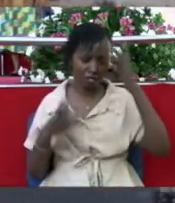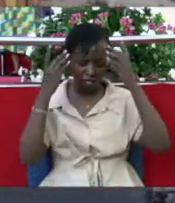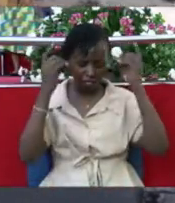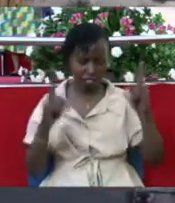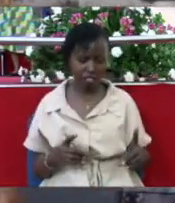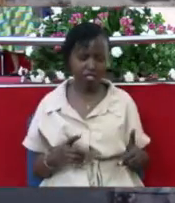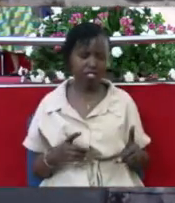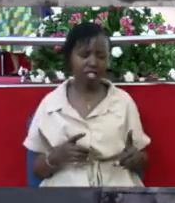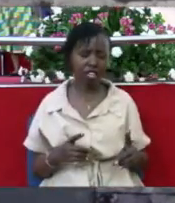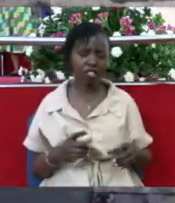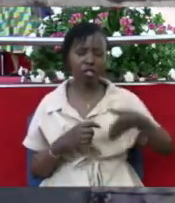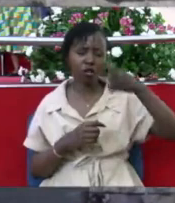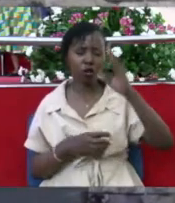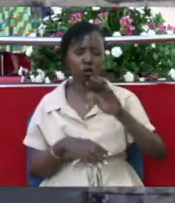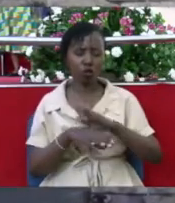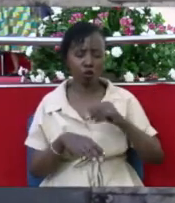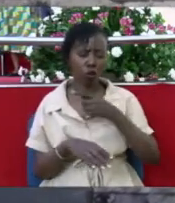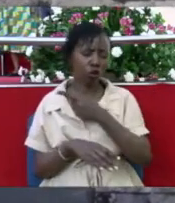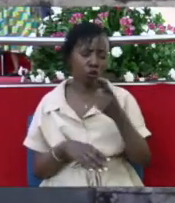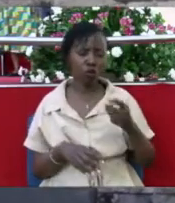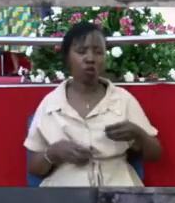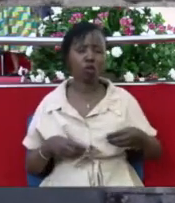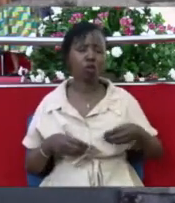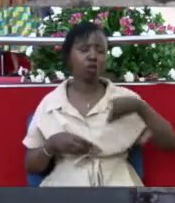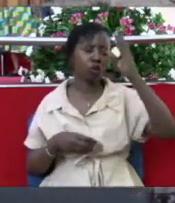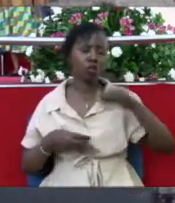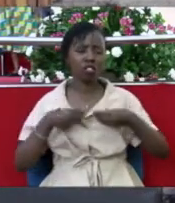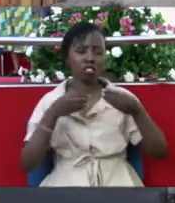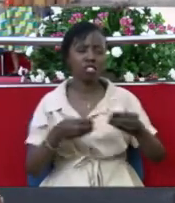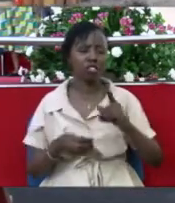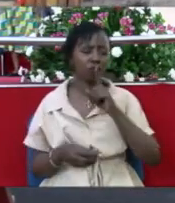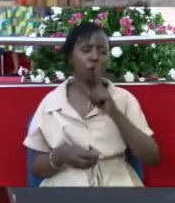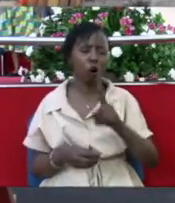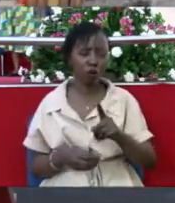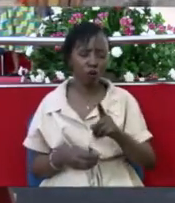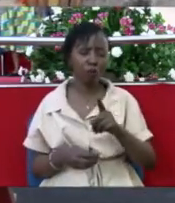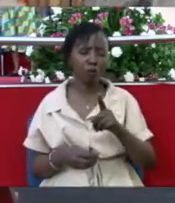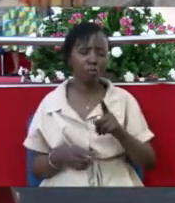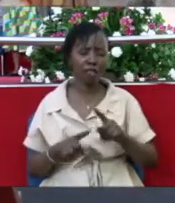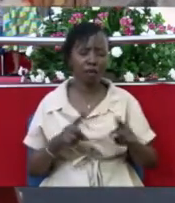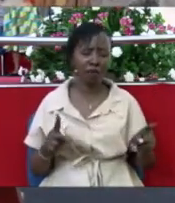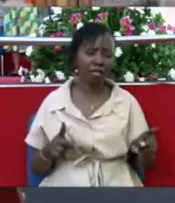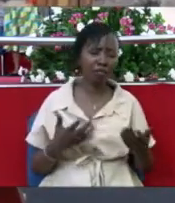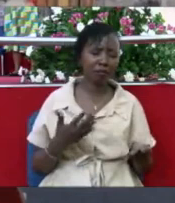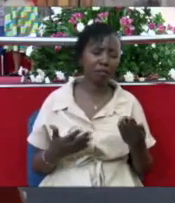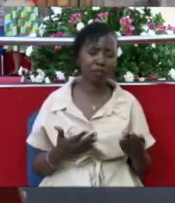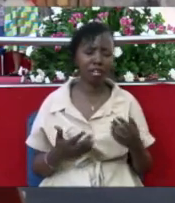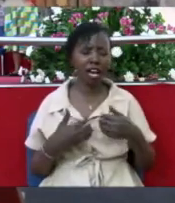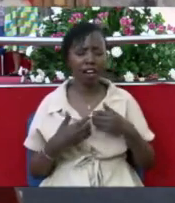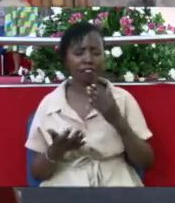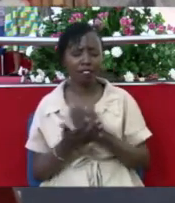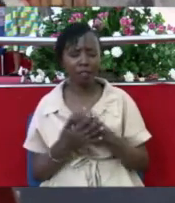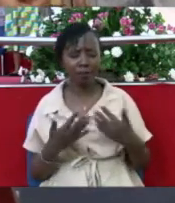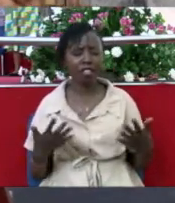Mungu amekuita. God has given you an instruction. Amekupatia mawazo. You began. Amekwambia. But something happened. Lakini jambo likafanyika.